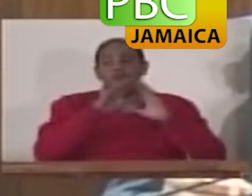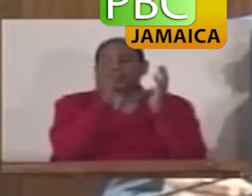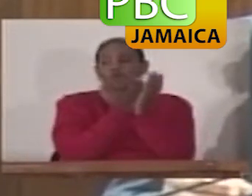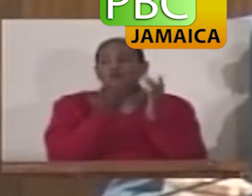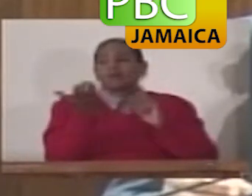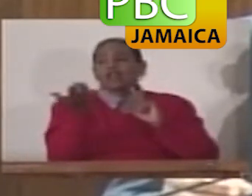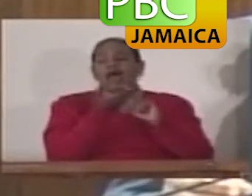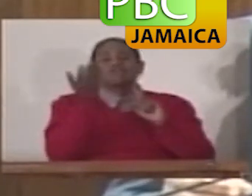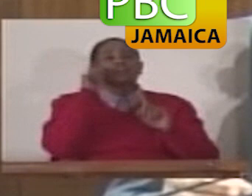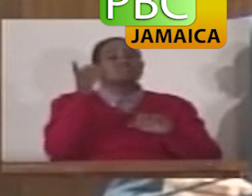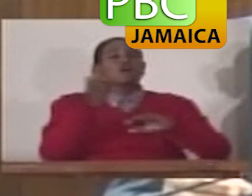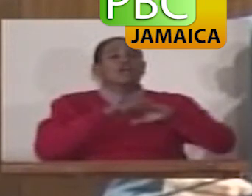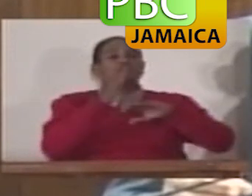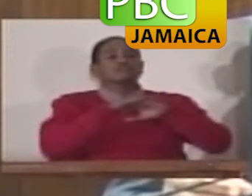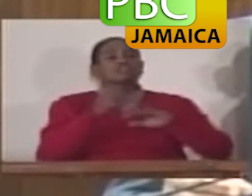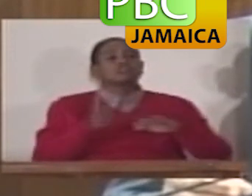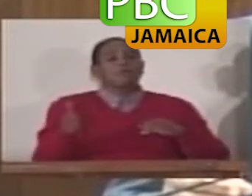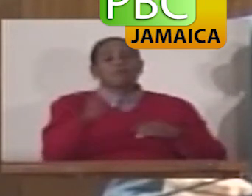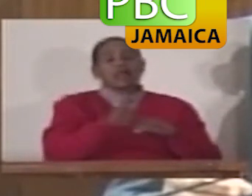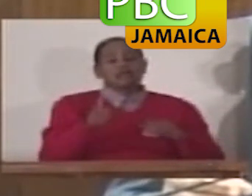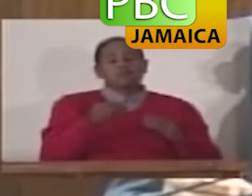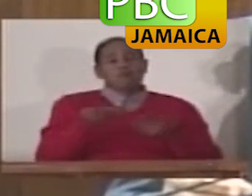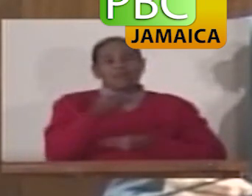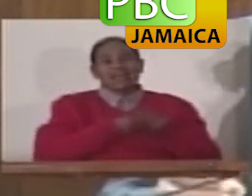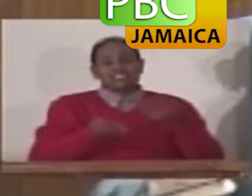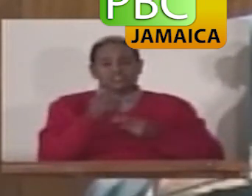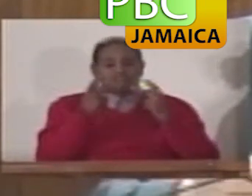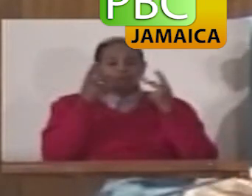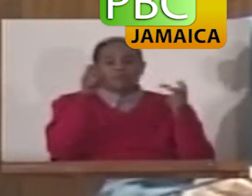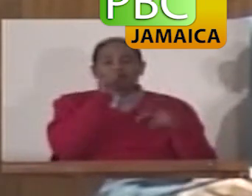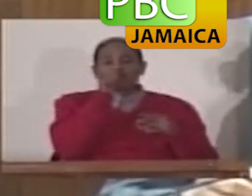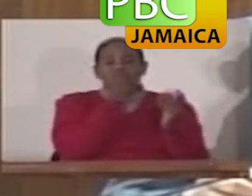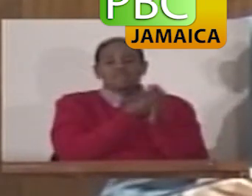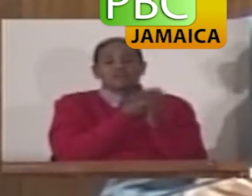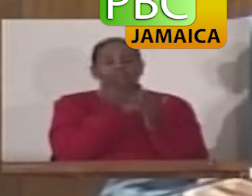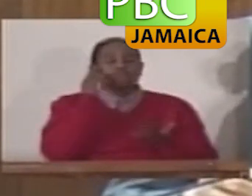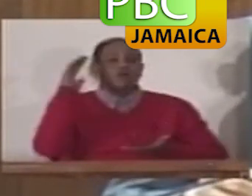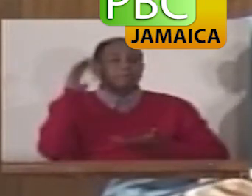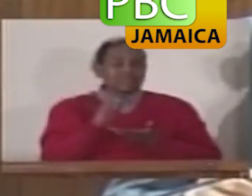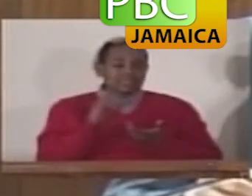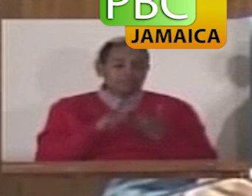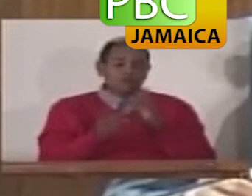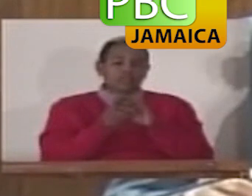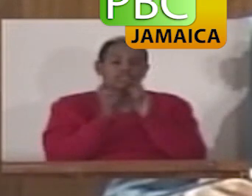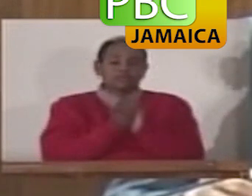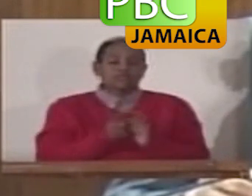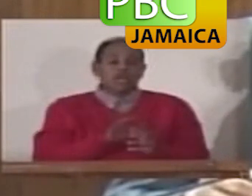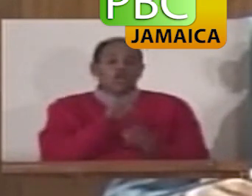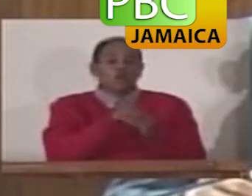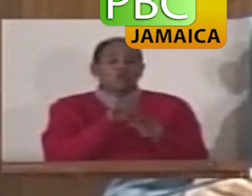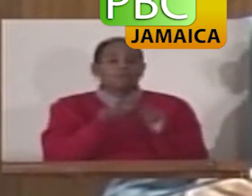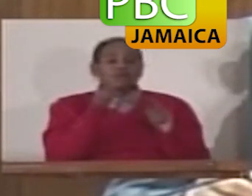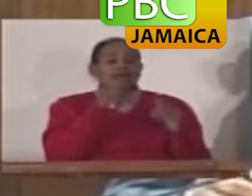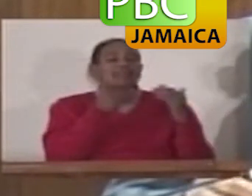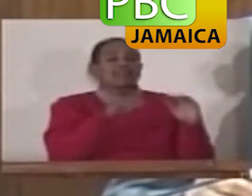increased mobilization of public and private funds for mitigation and adaptation, including but not limited to the